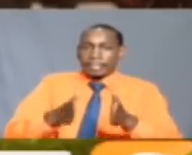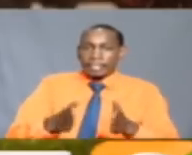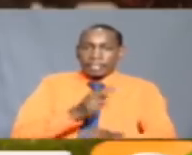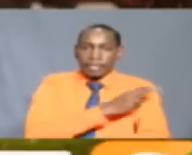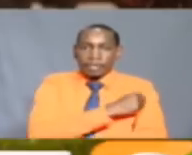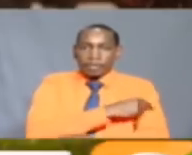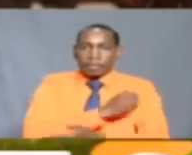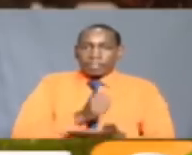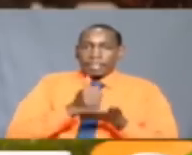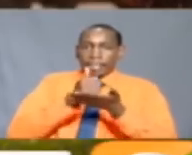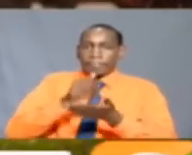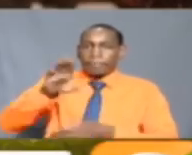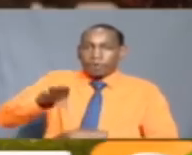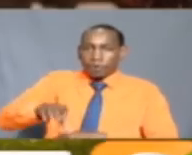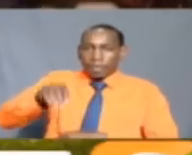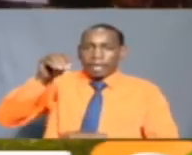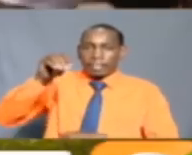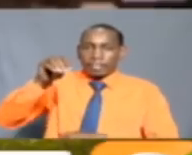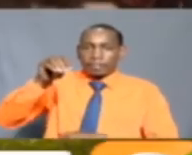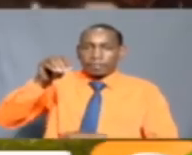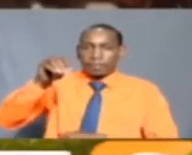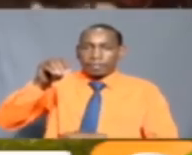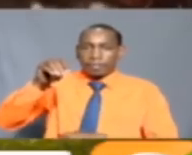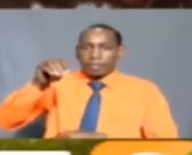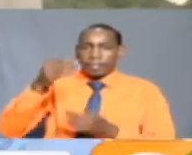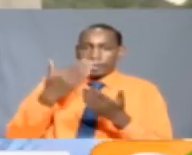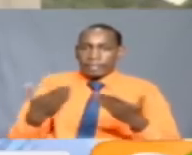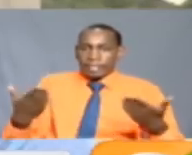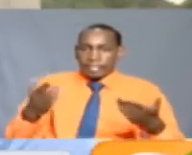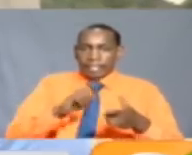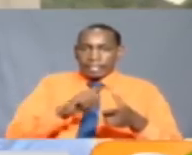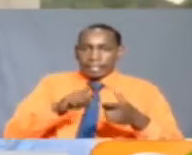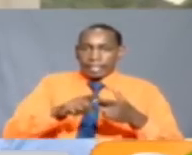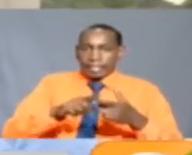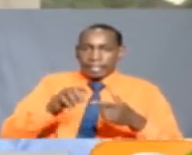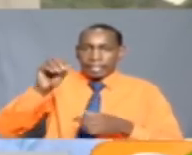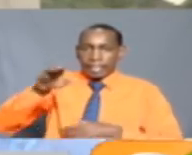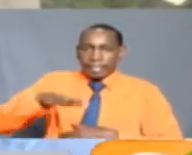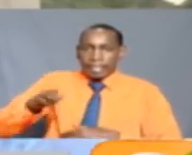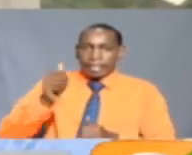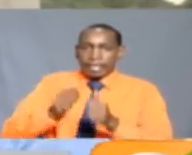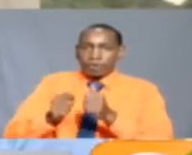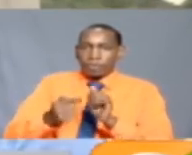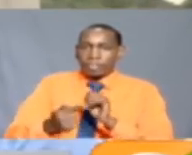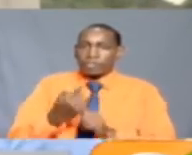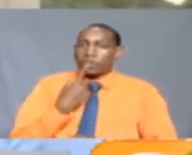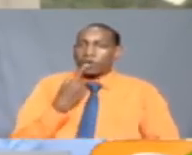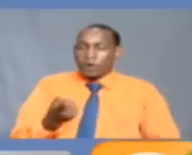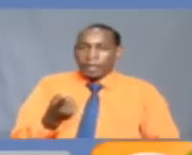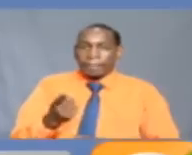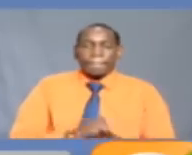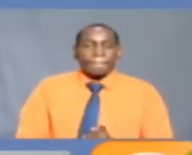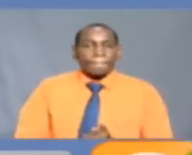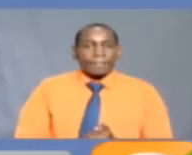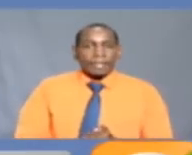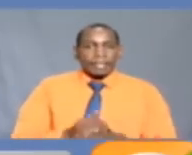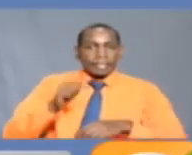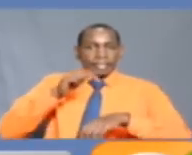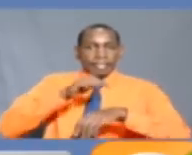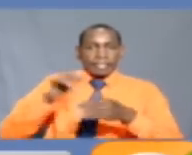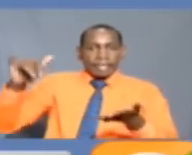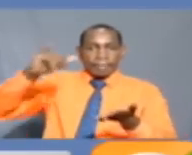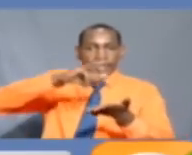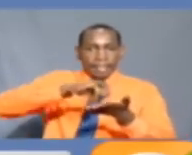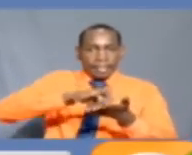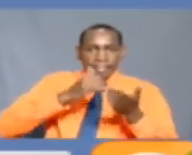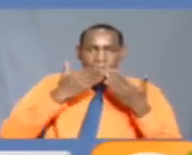health facility will retrieve the parachute package, and they land in an area that they designate to us. So we always land in the same spot. When it touches